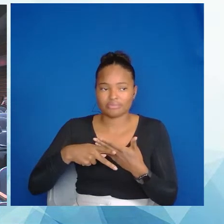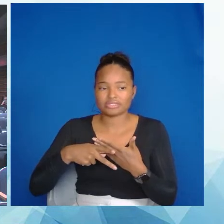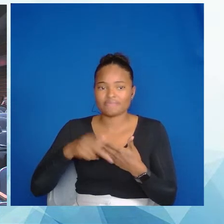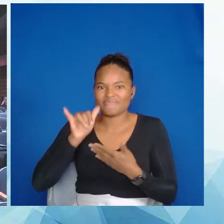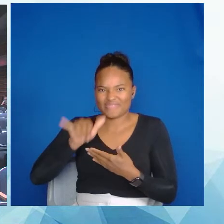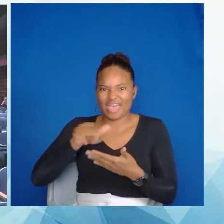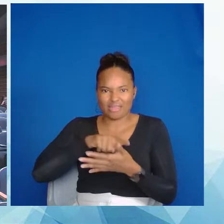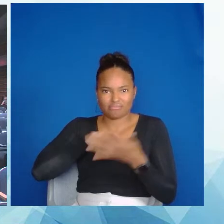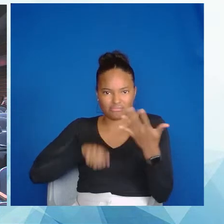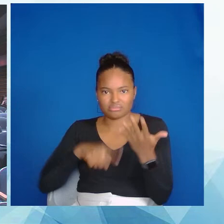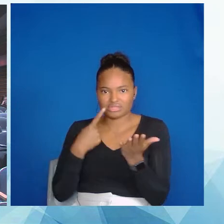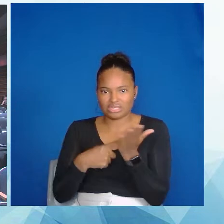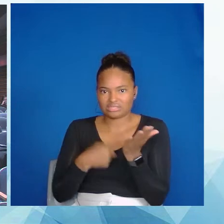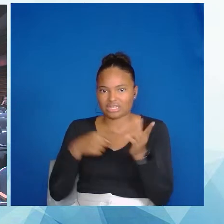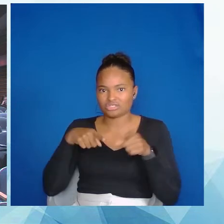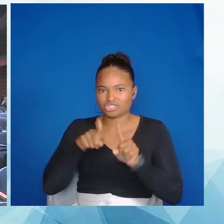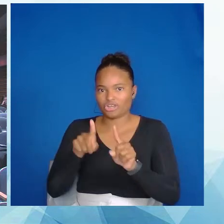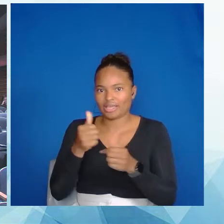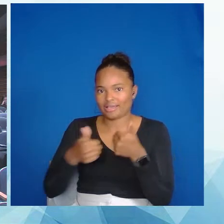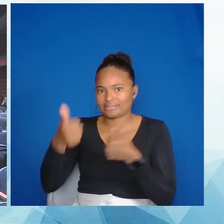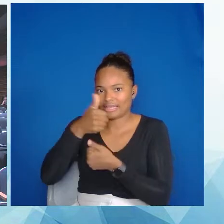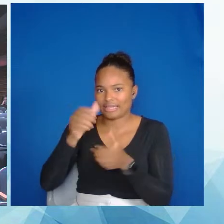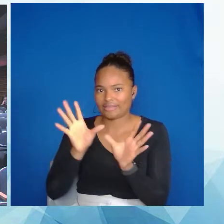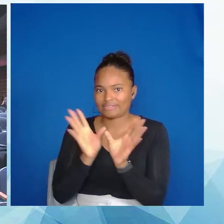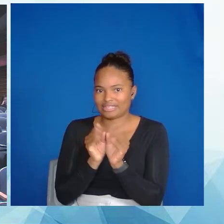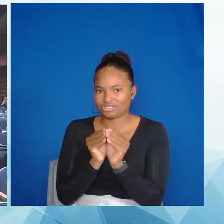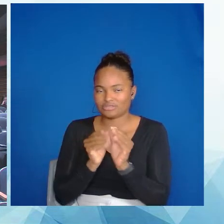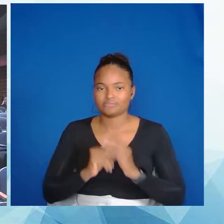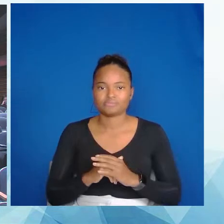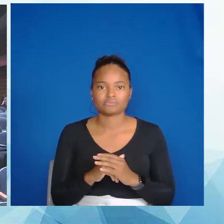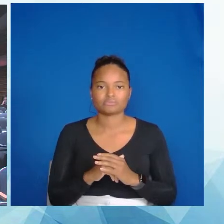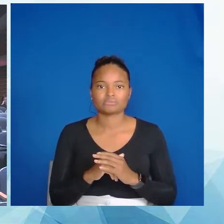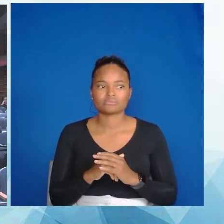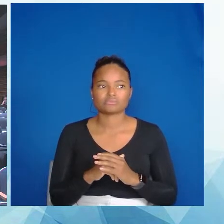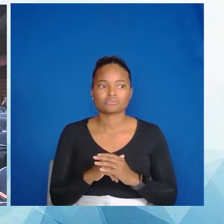session. Now, there is one broader